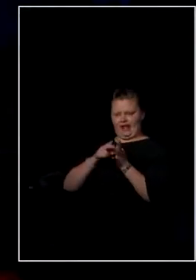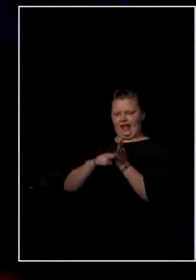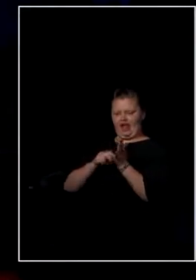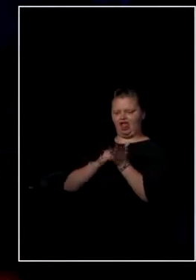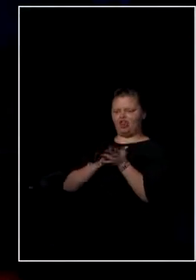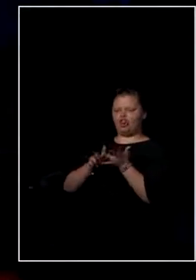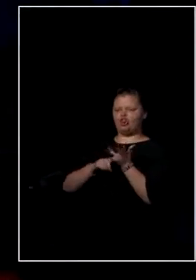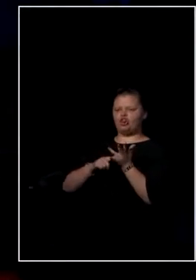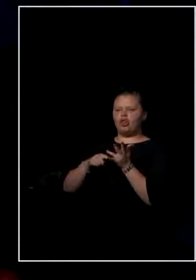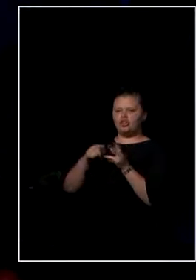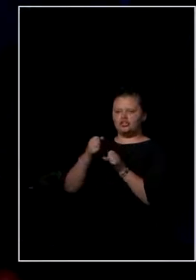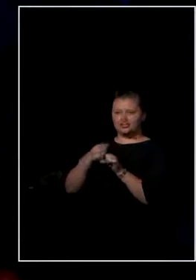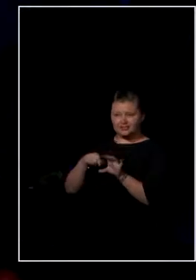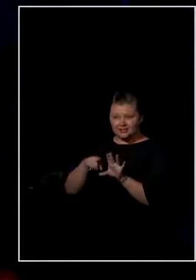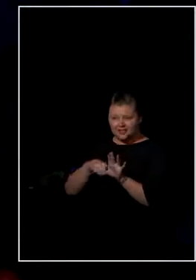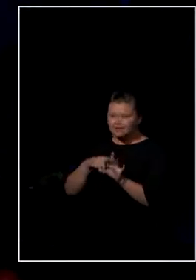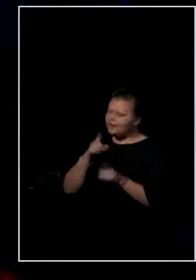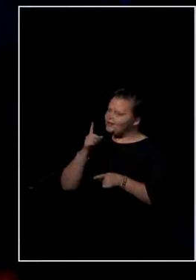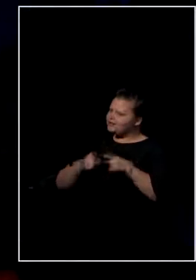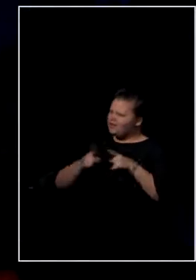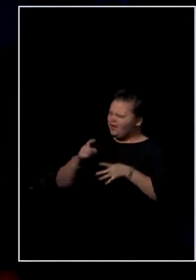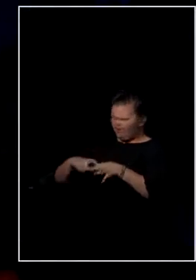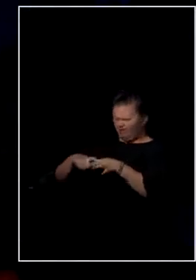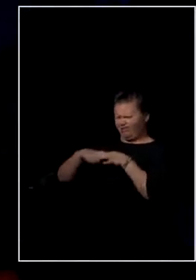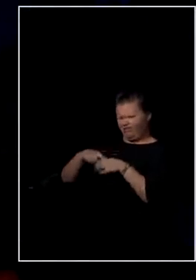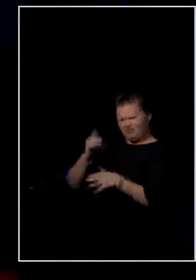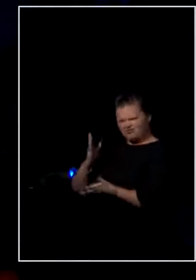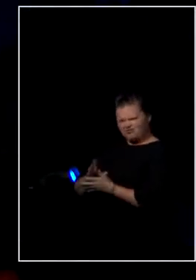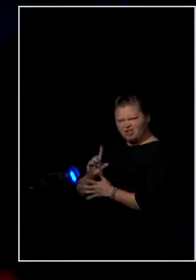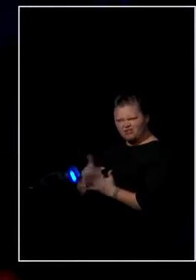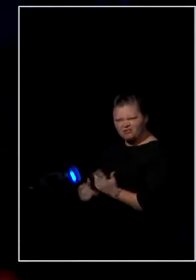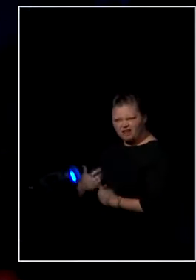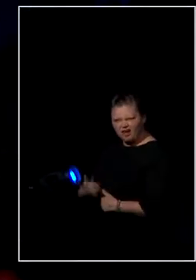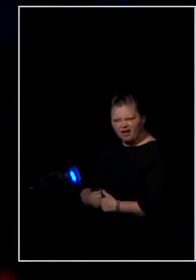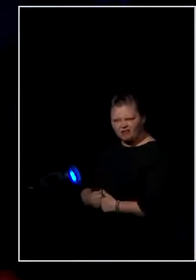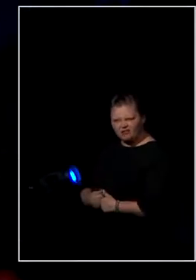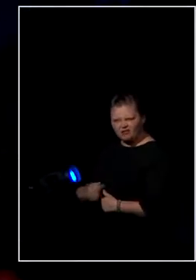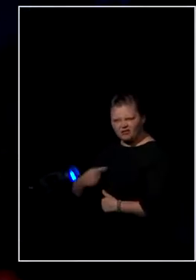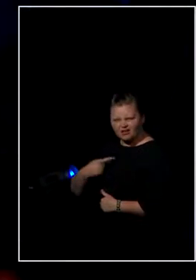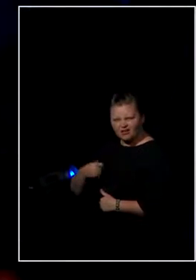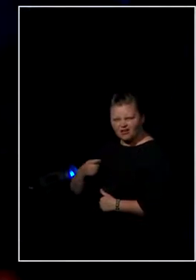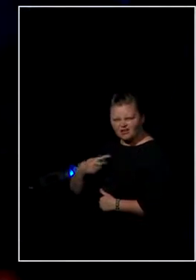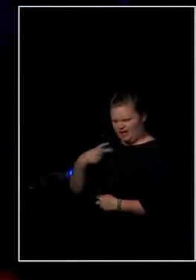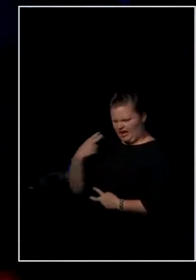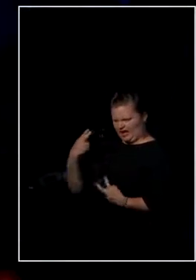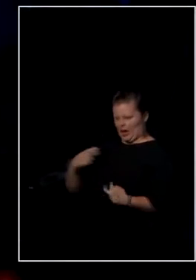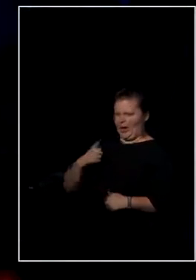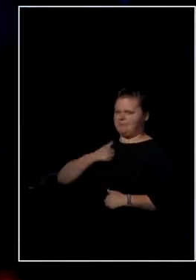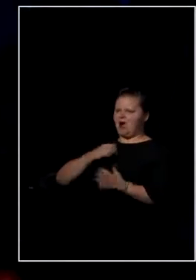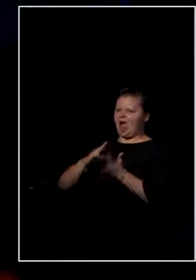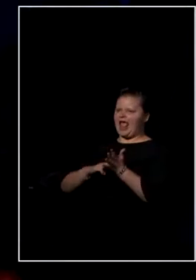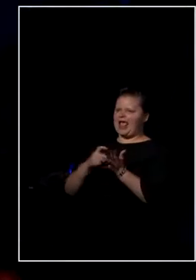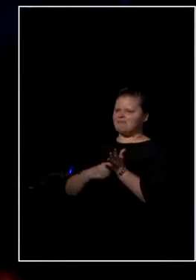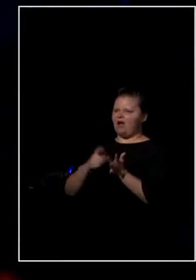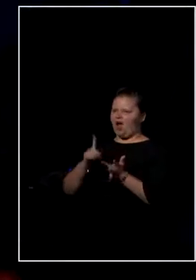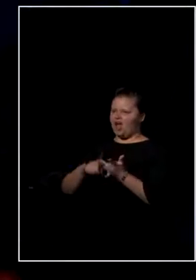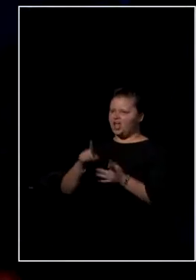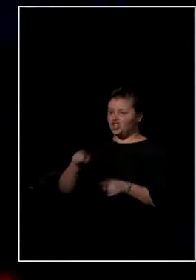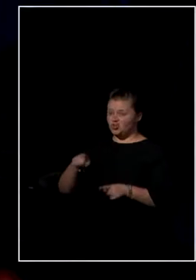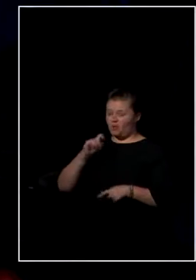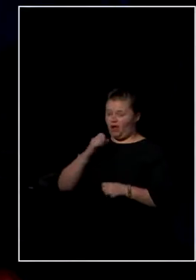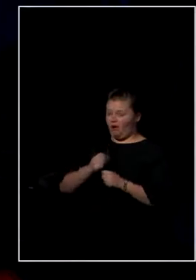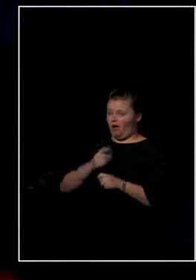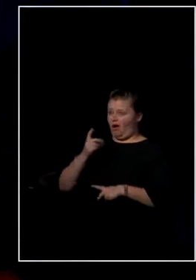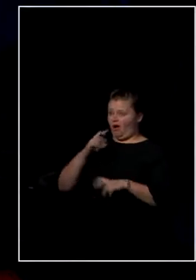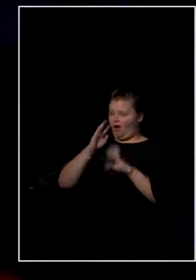they question if I have a disability. And to that I would say, you take a look at my MRIs and my God, you will cry and cut